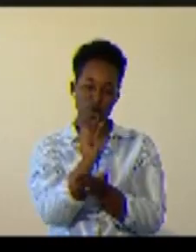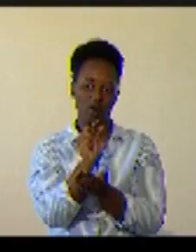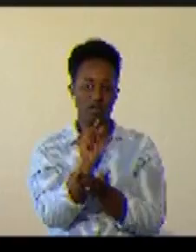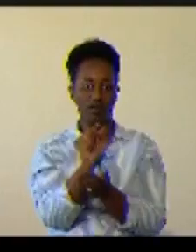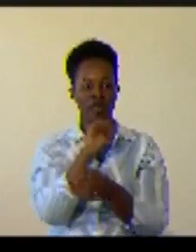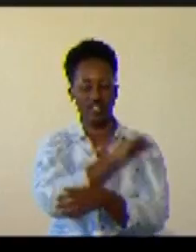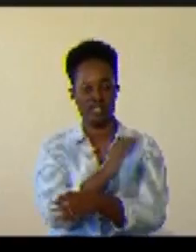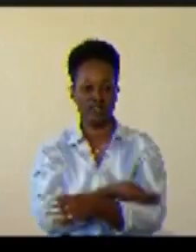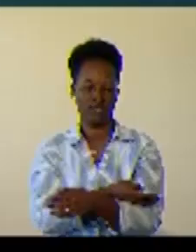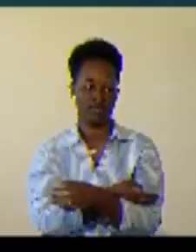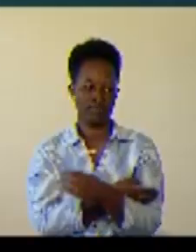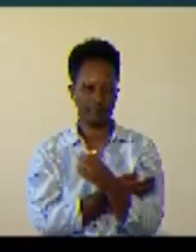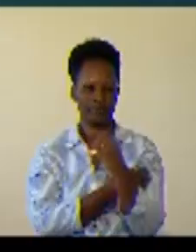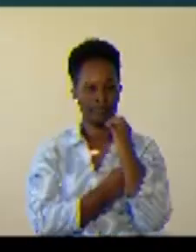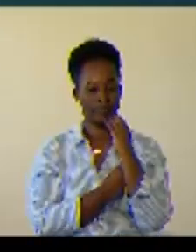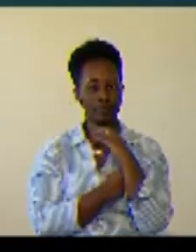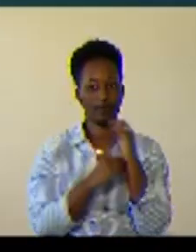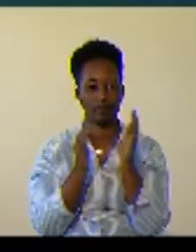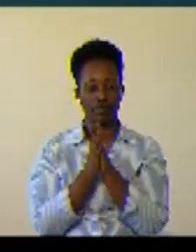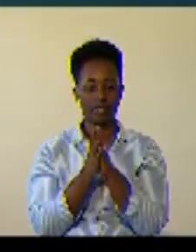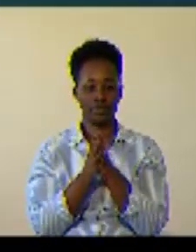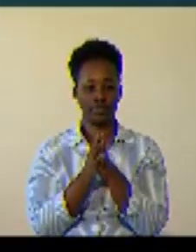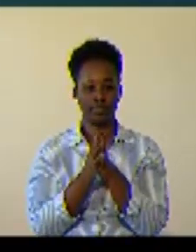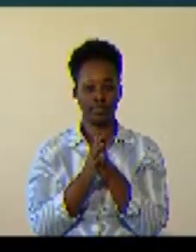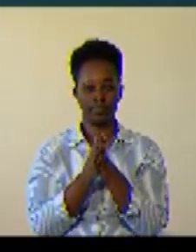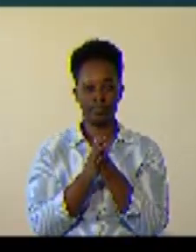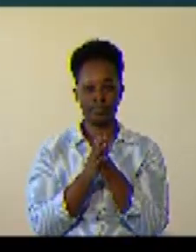the electron. And so